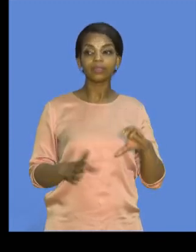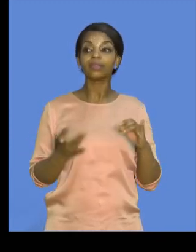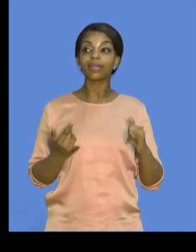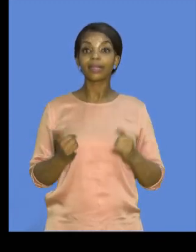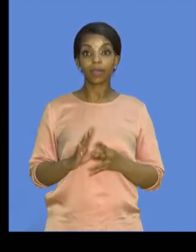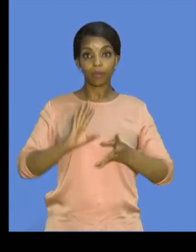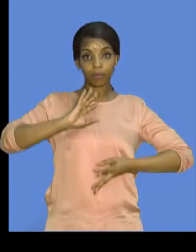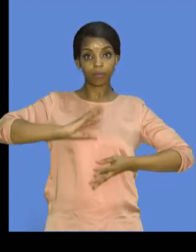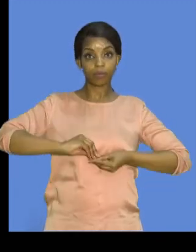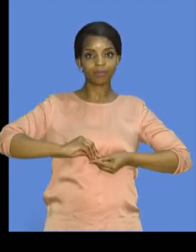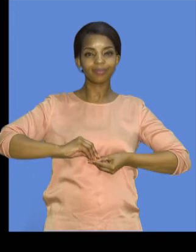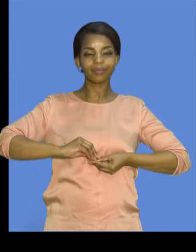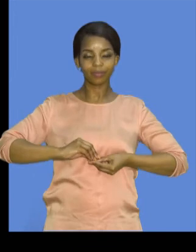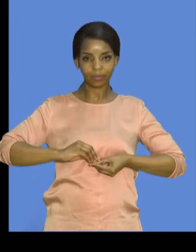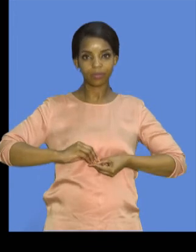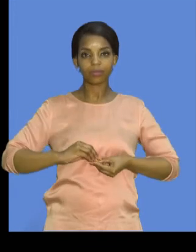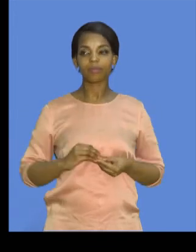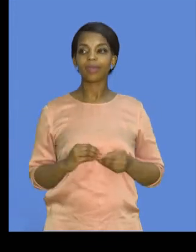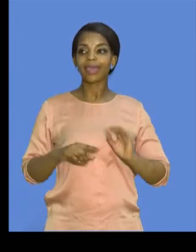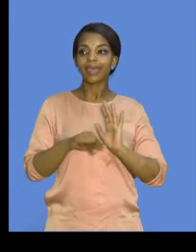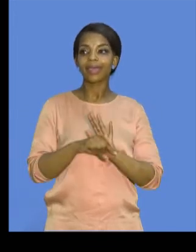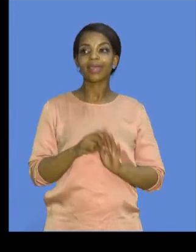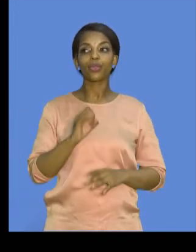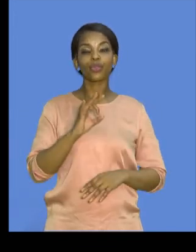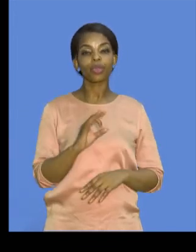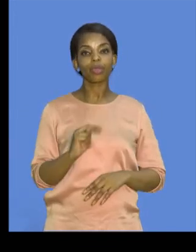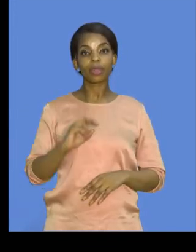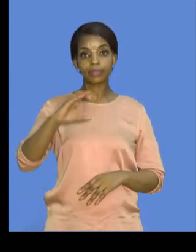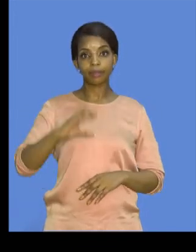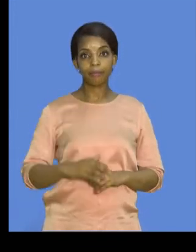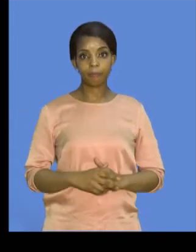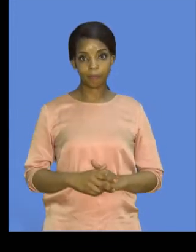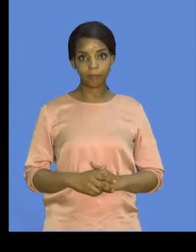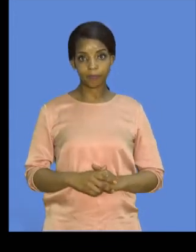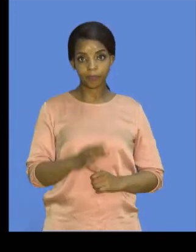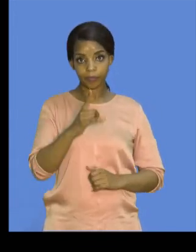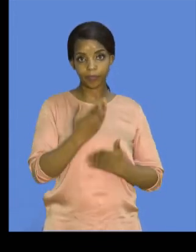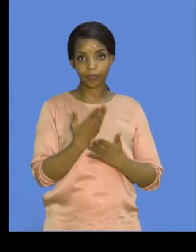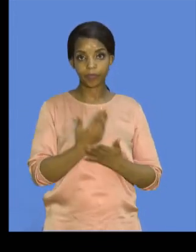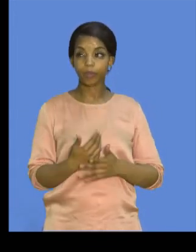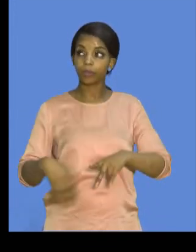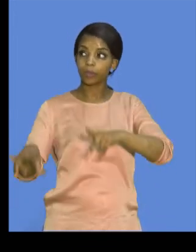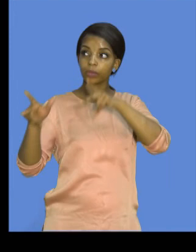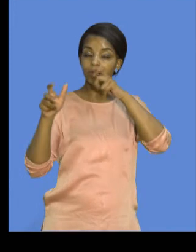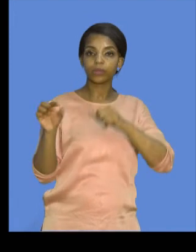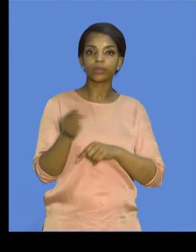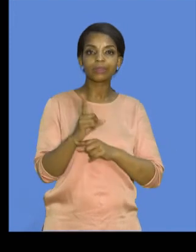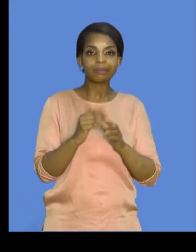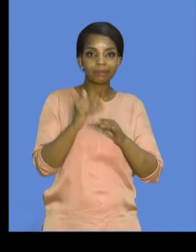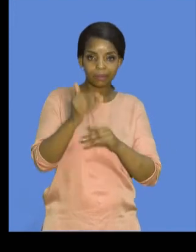negative 3 nanocoulombs, right? Now you'd realize that after the charge has been